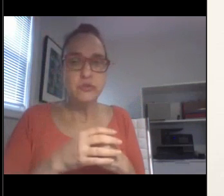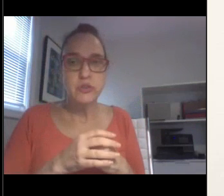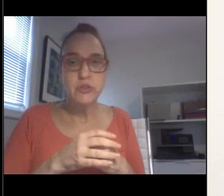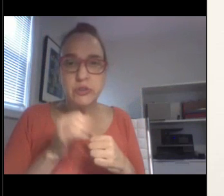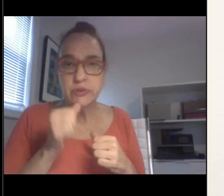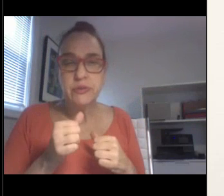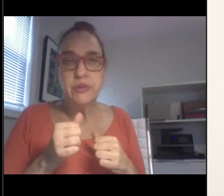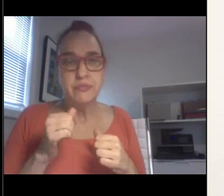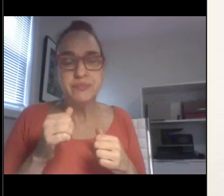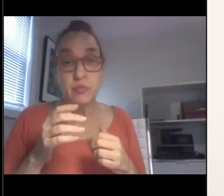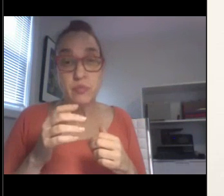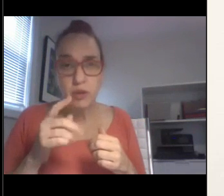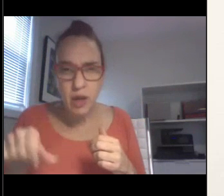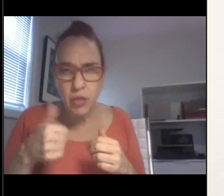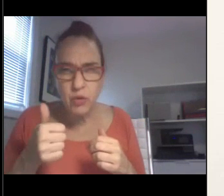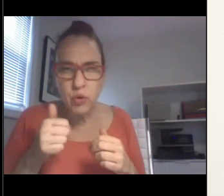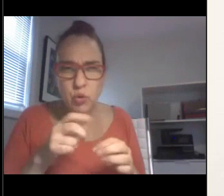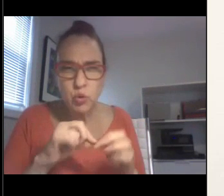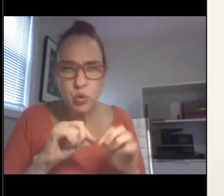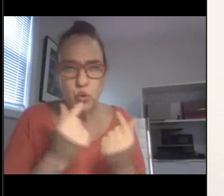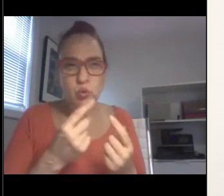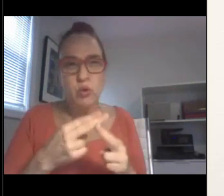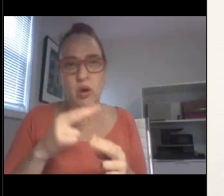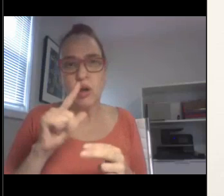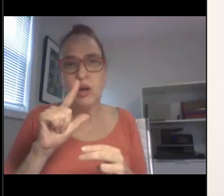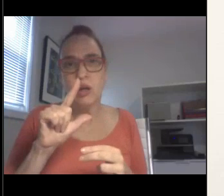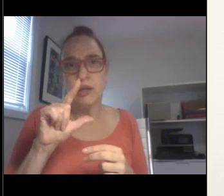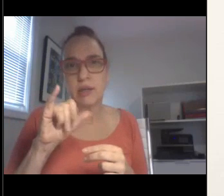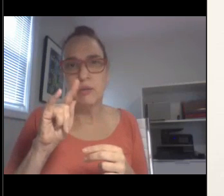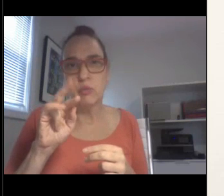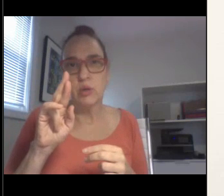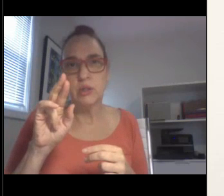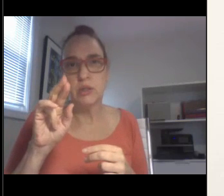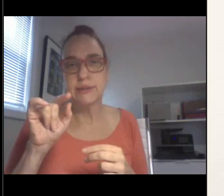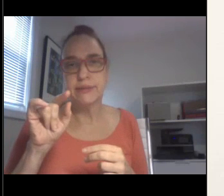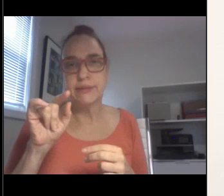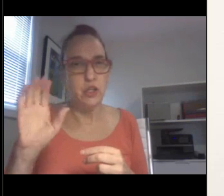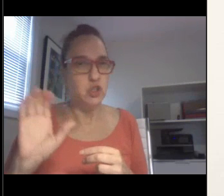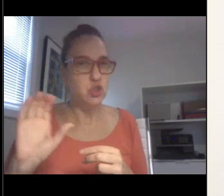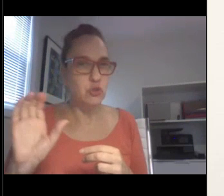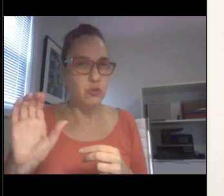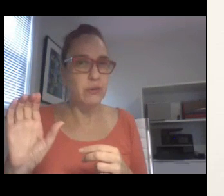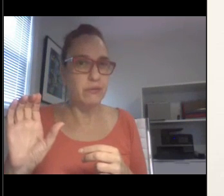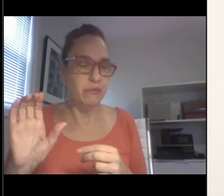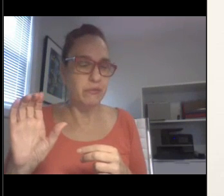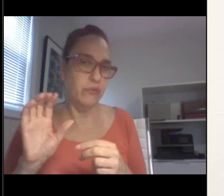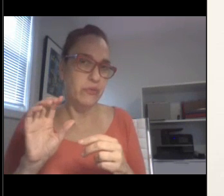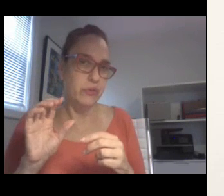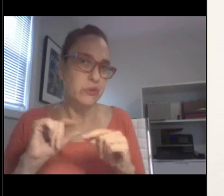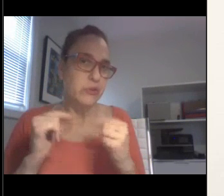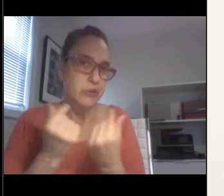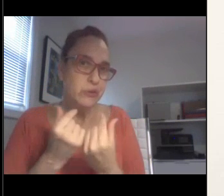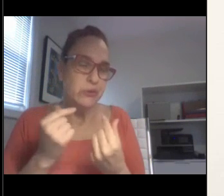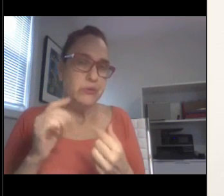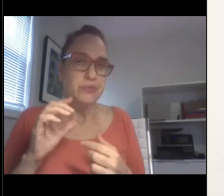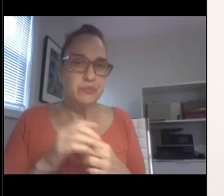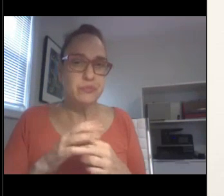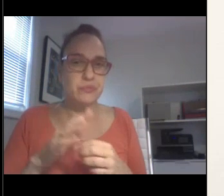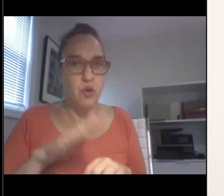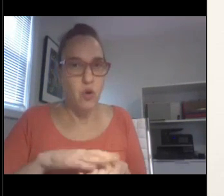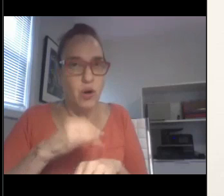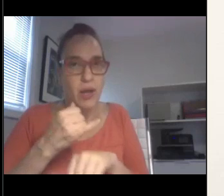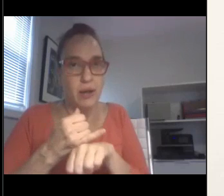libertarian conservative student club on this campus. And so after I had engaged, it was about 2